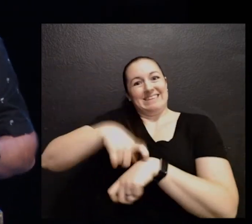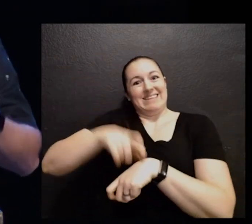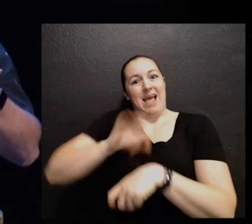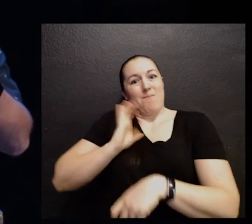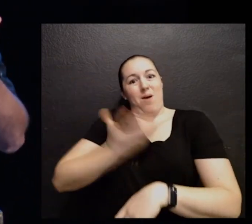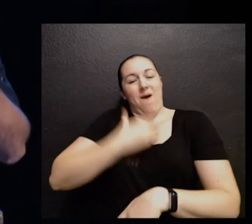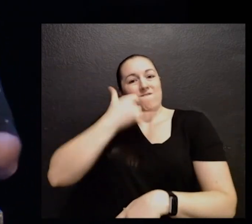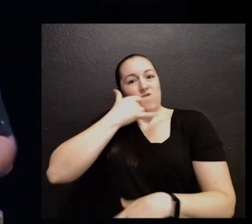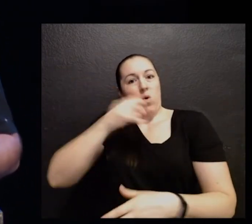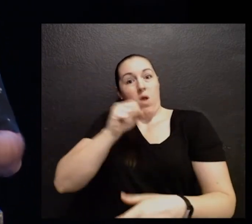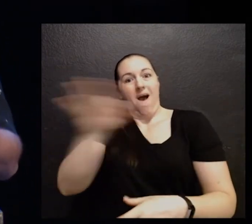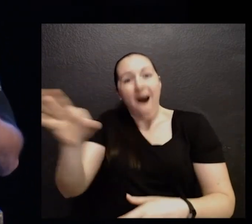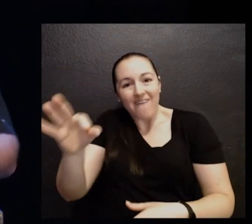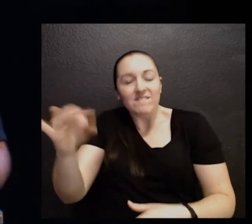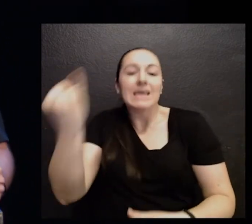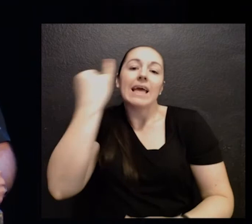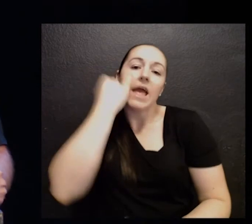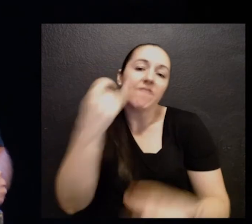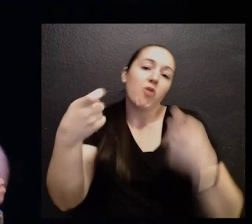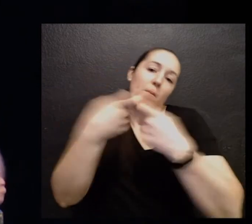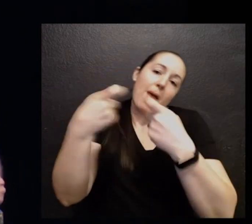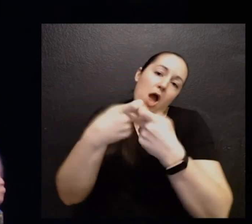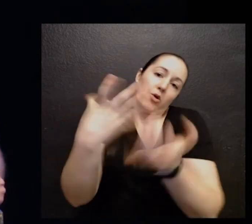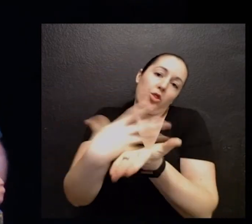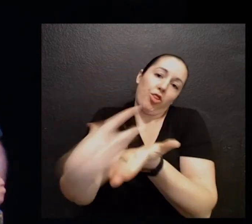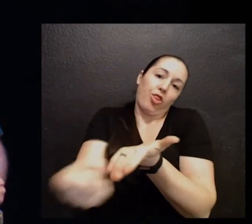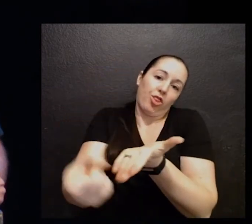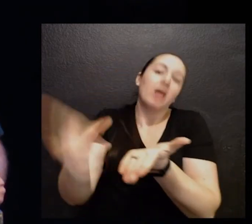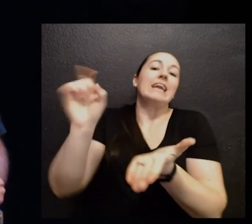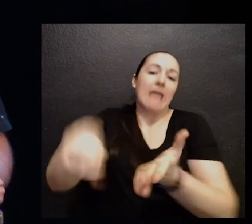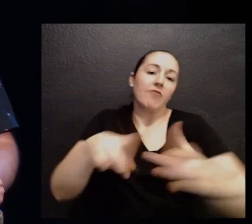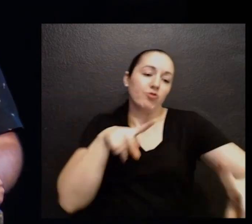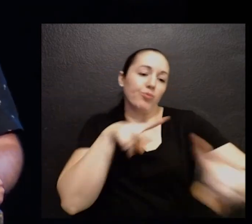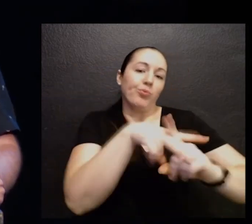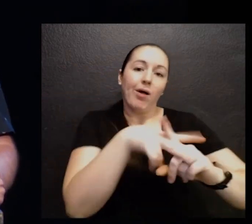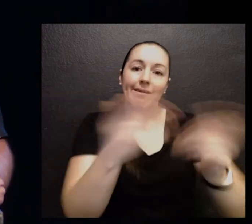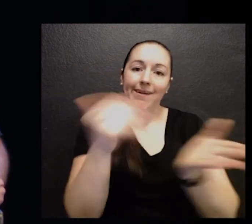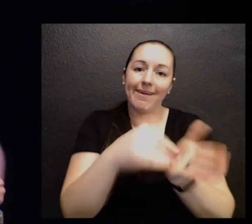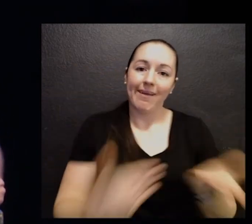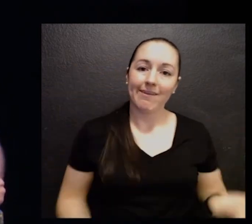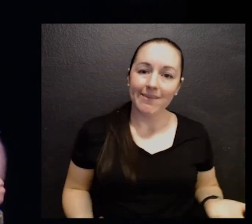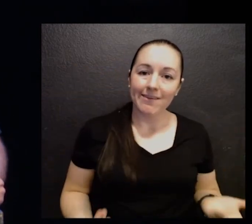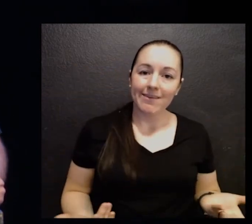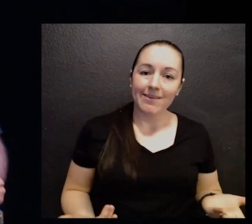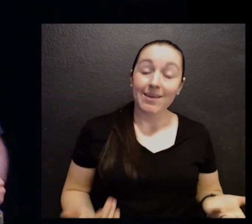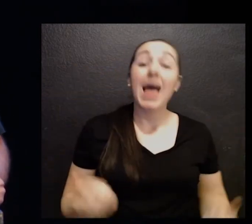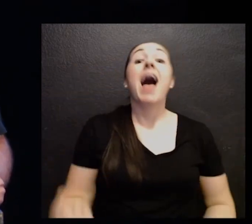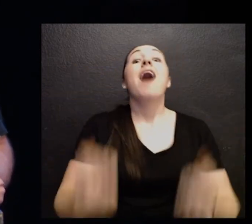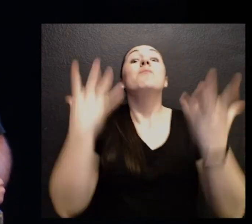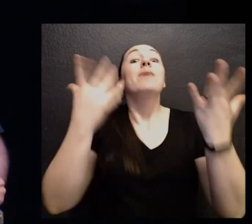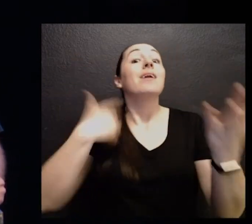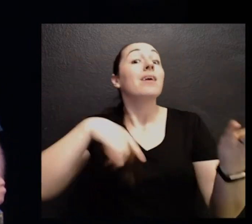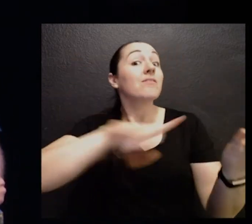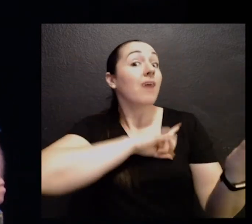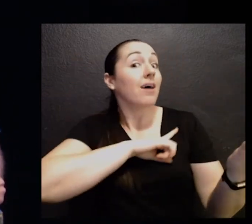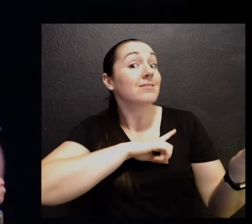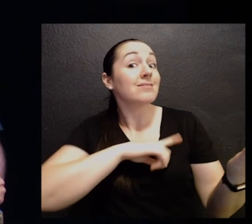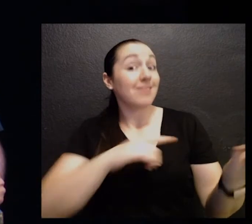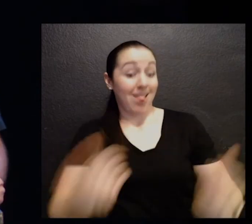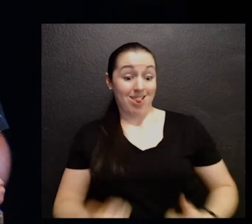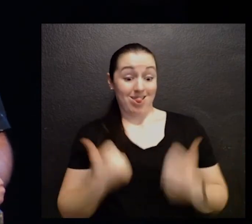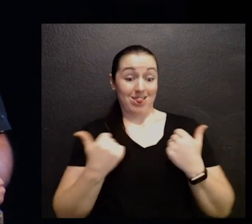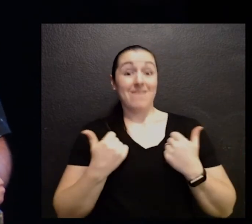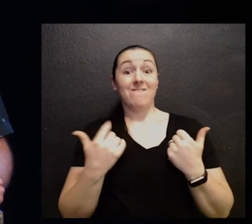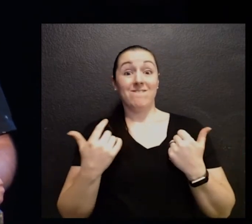off is when it's depleted, when it needs to be recharged. How many of us live life like